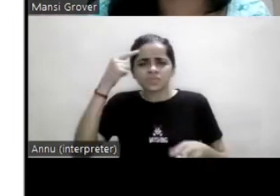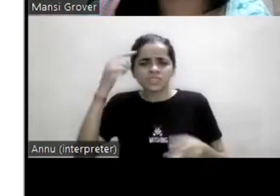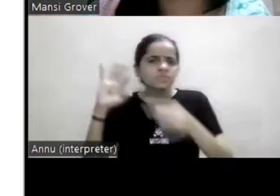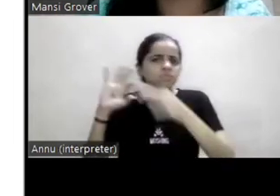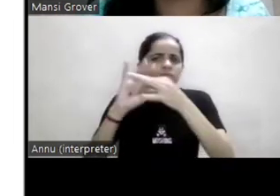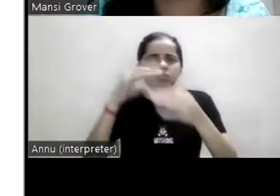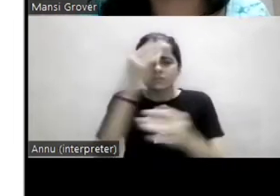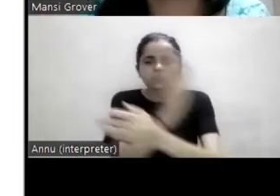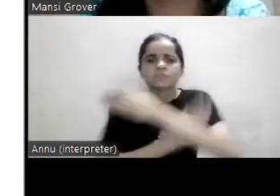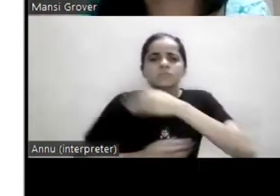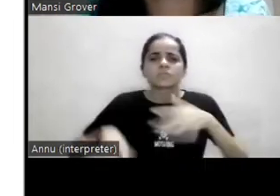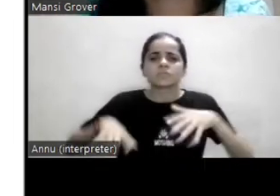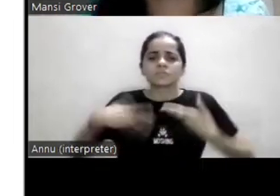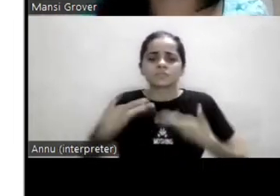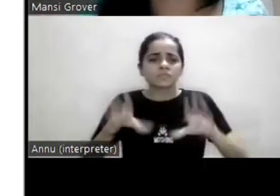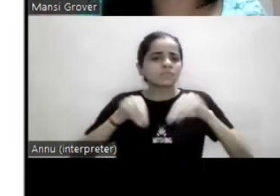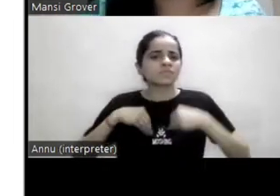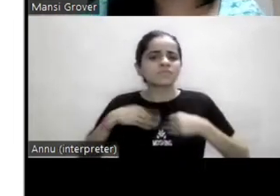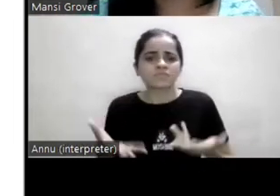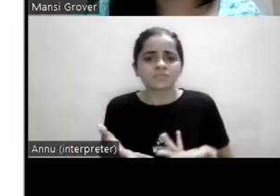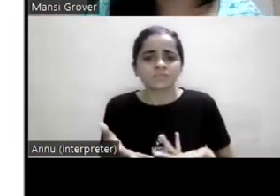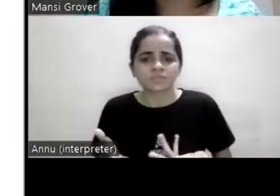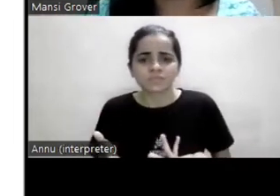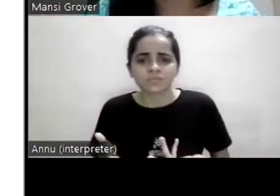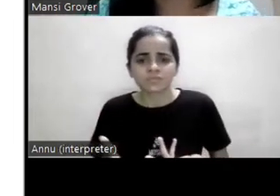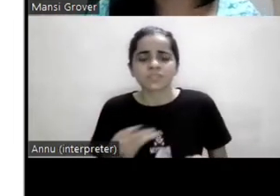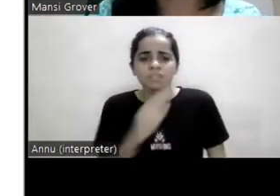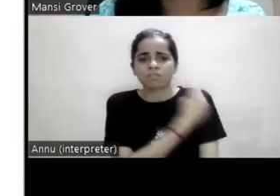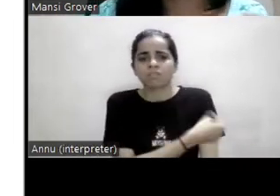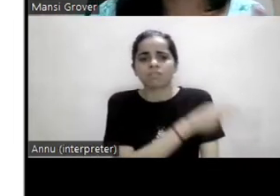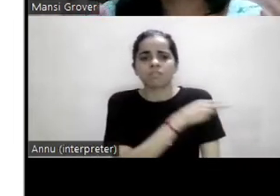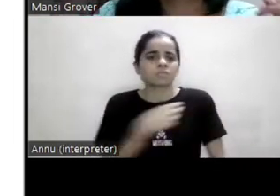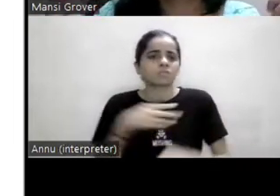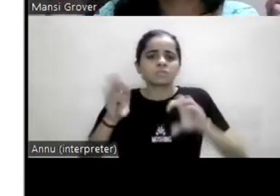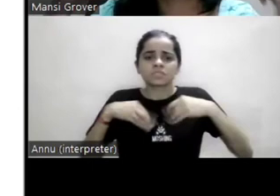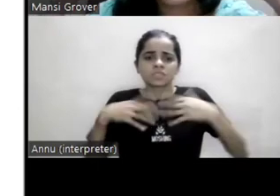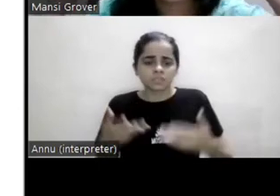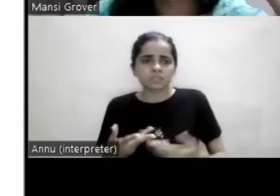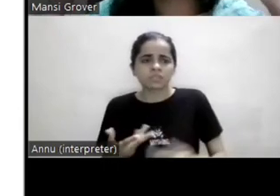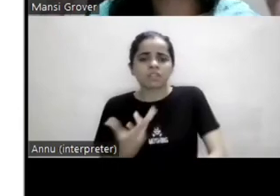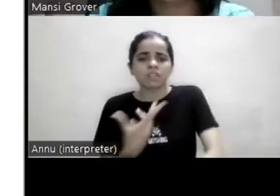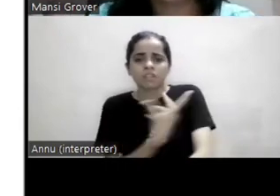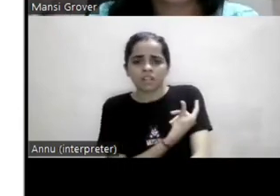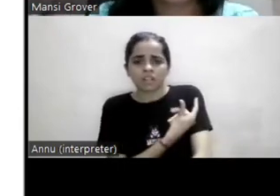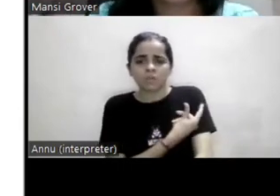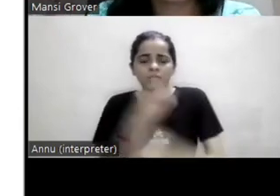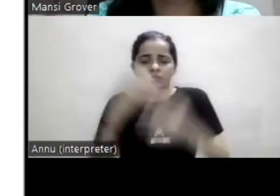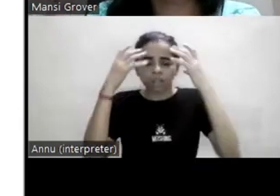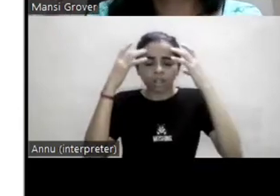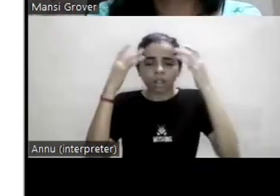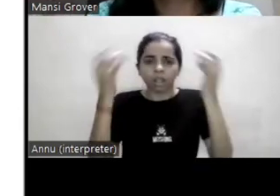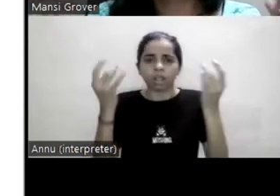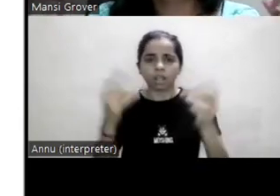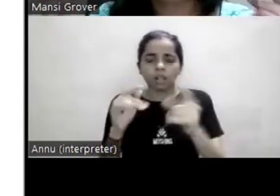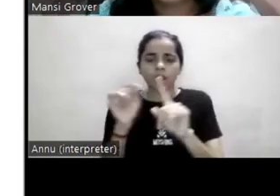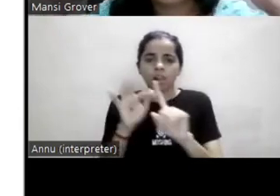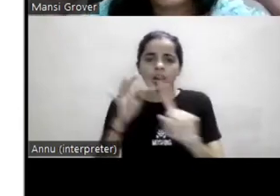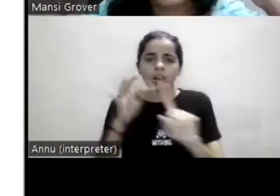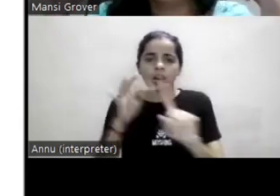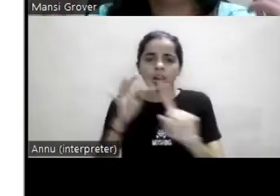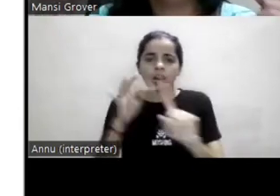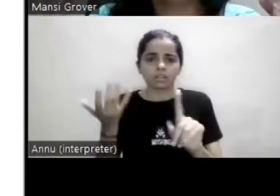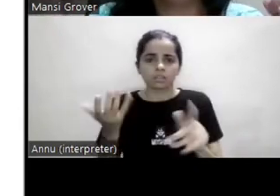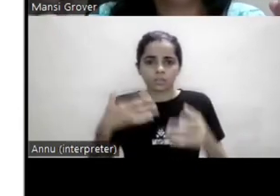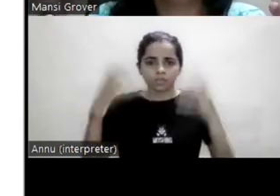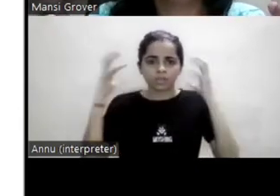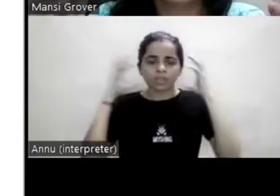these people being admitted to the hospital and given, you know, those electric shocks on their, you know, on their